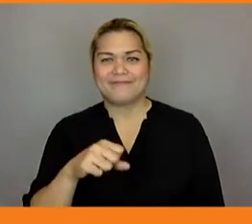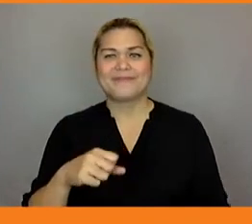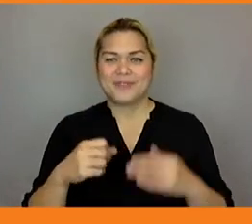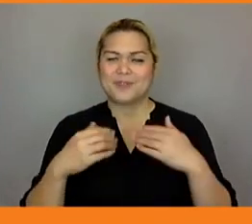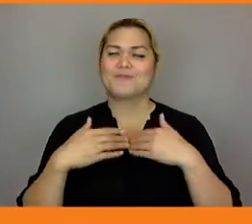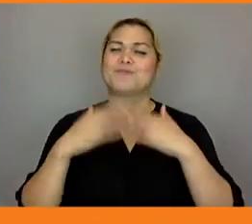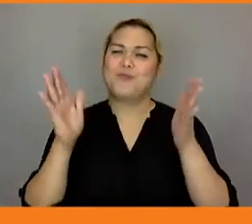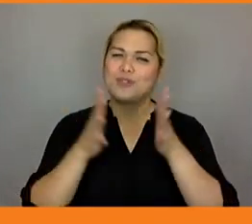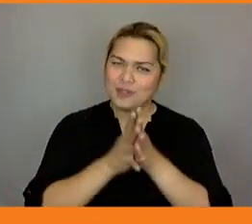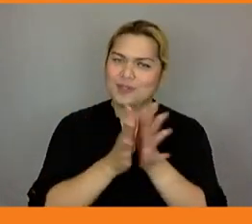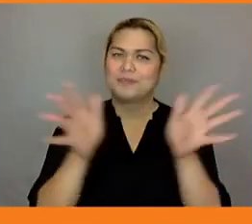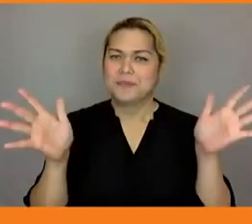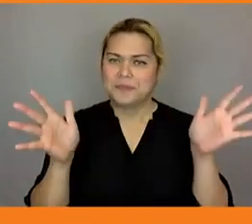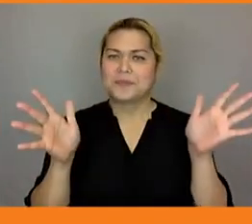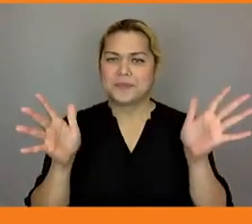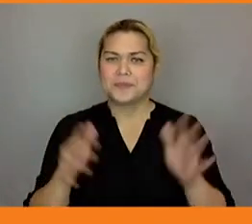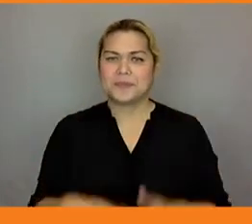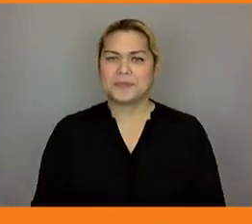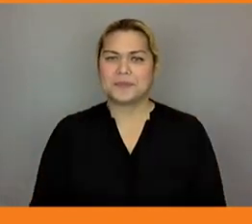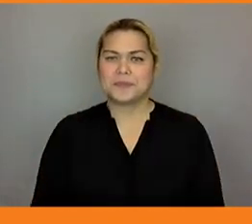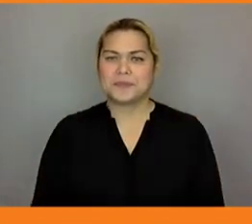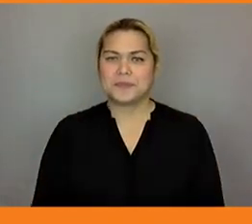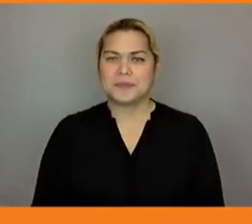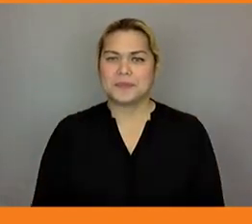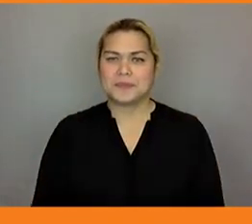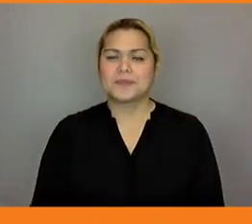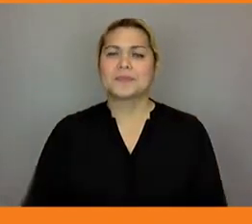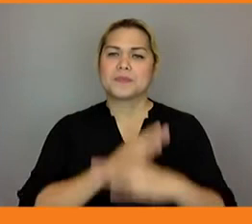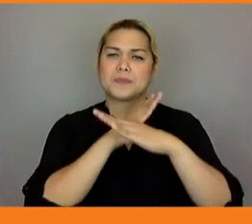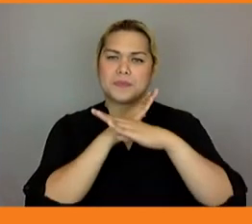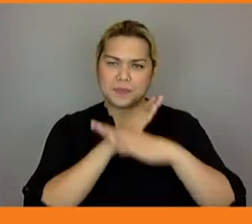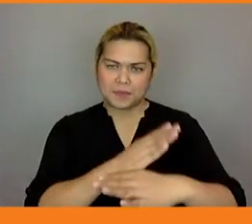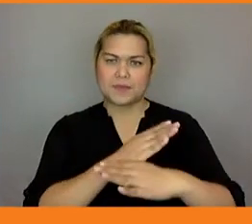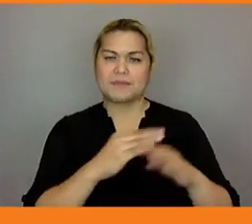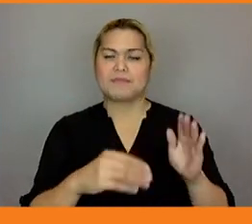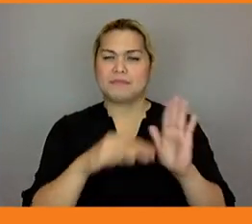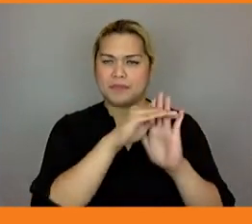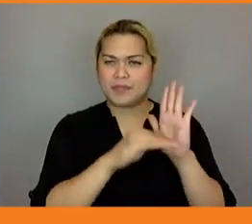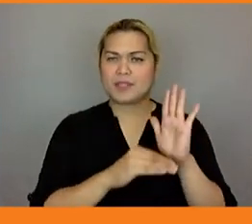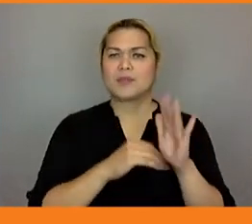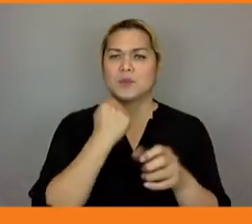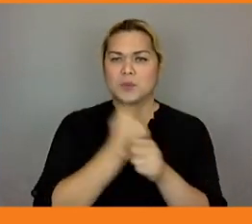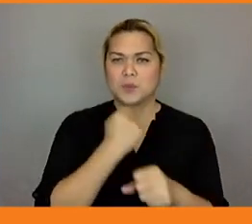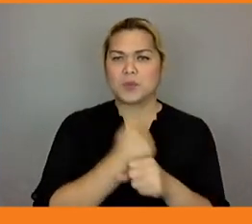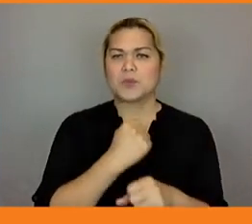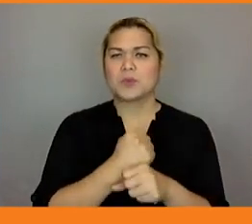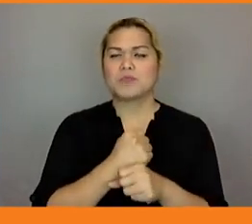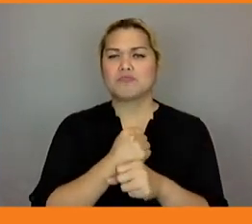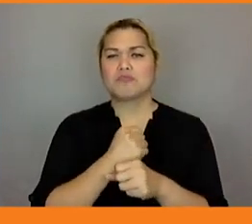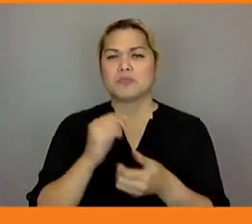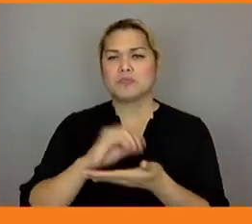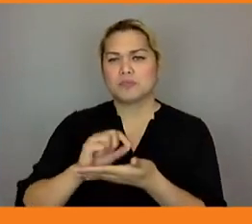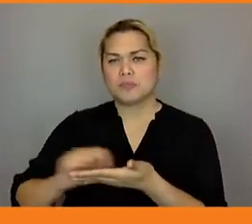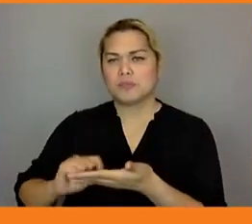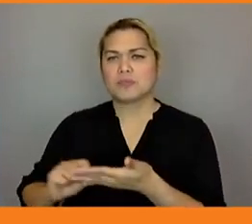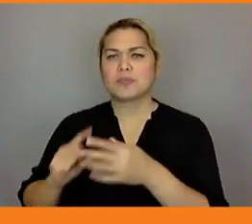of safeguard policy, we are right now working on. ADB envisions a new policy that is